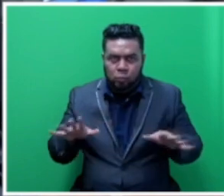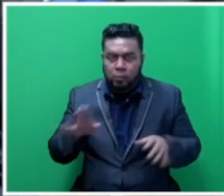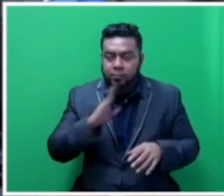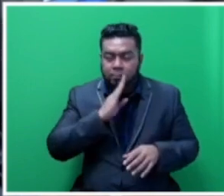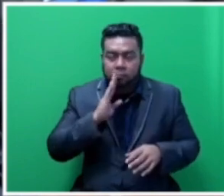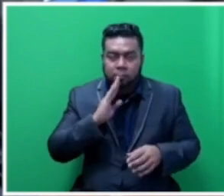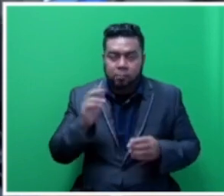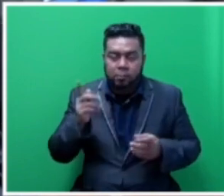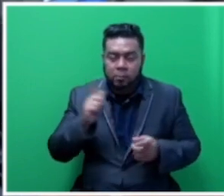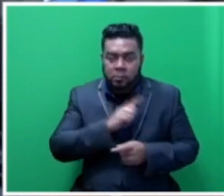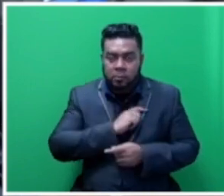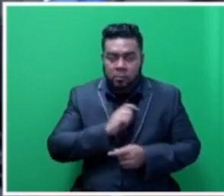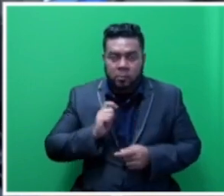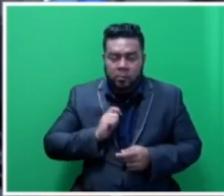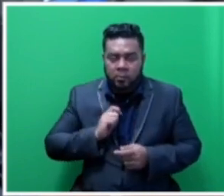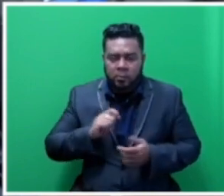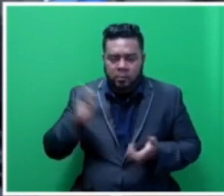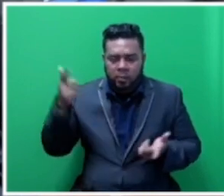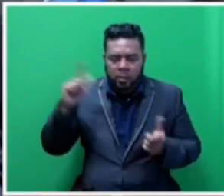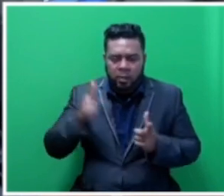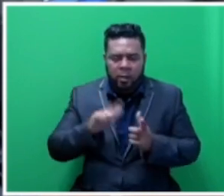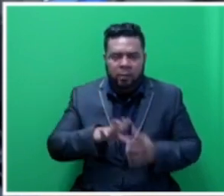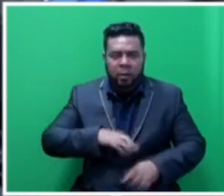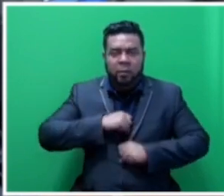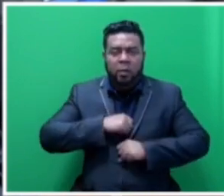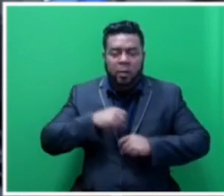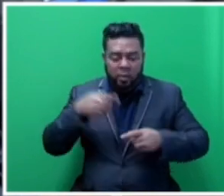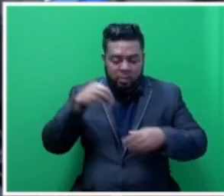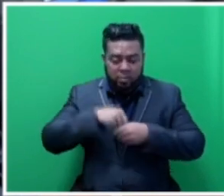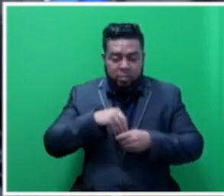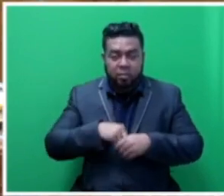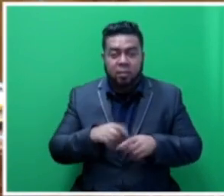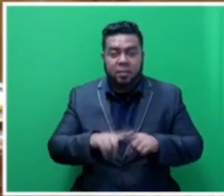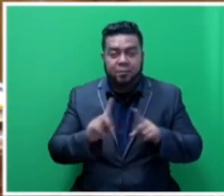mistrust, and the lack of confidence among our different communities, sir.